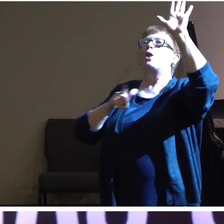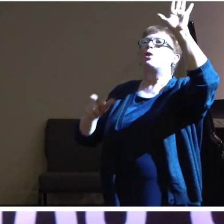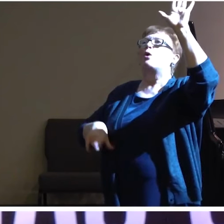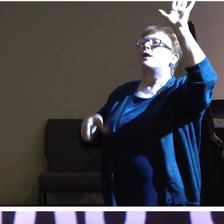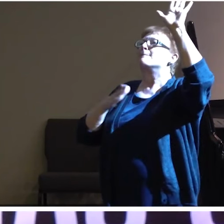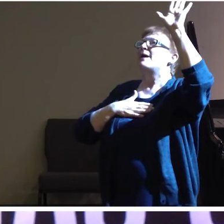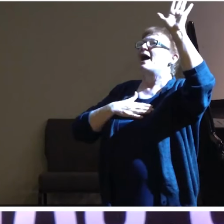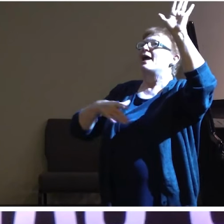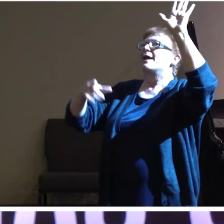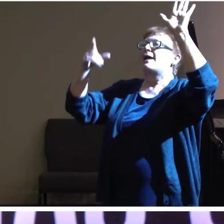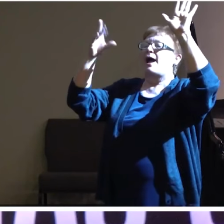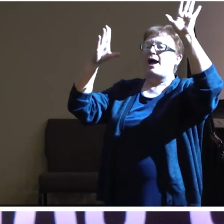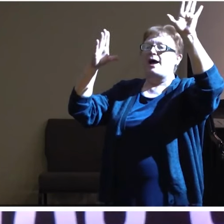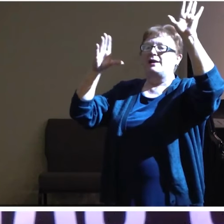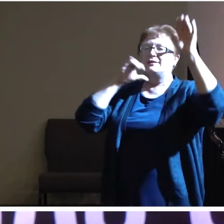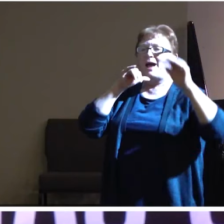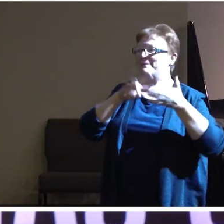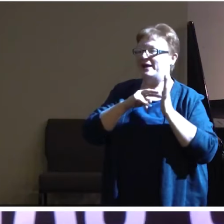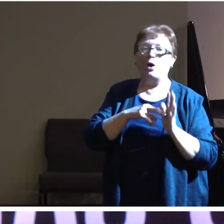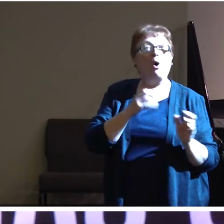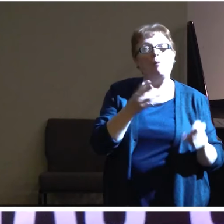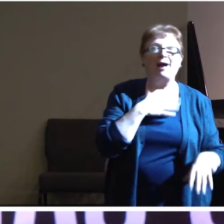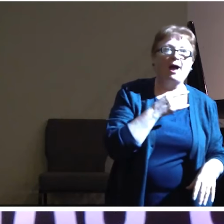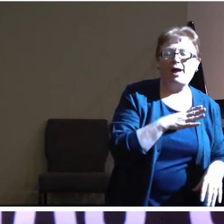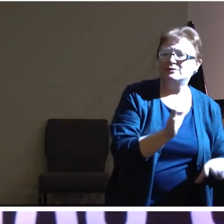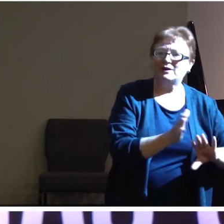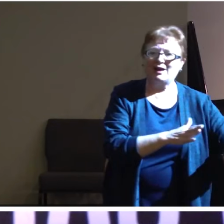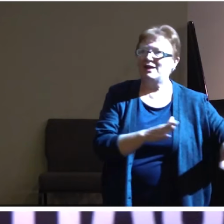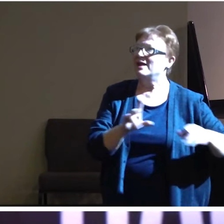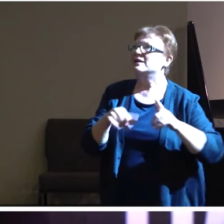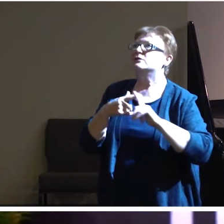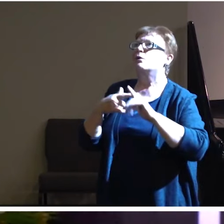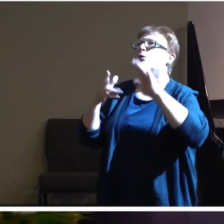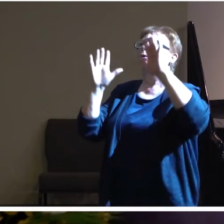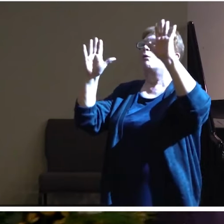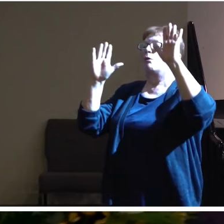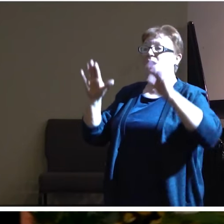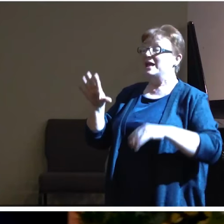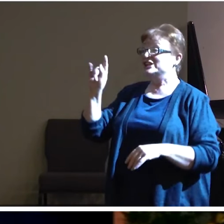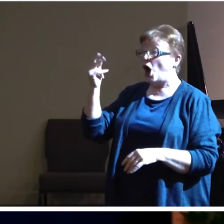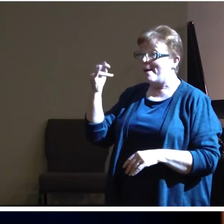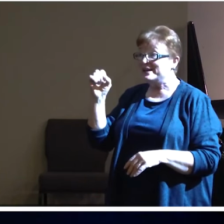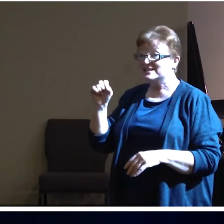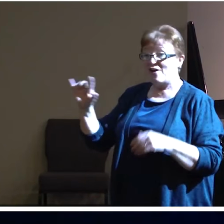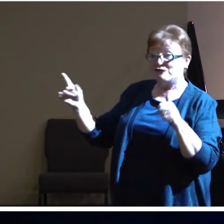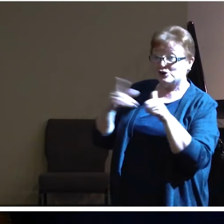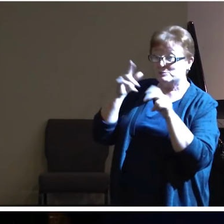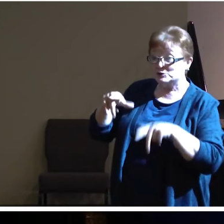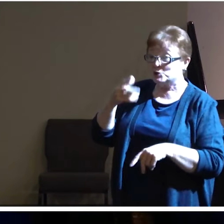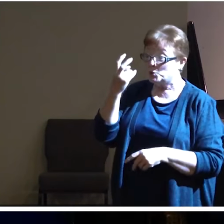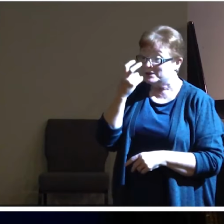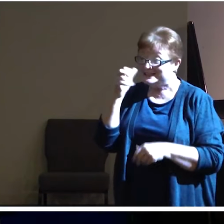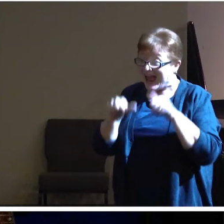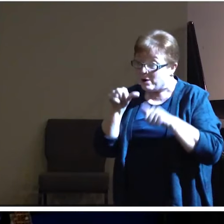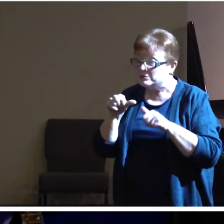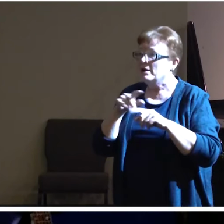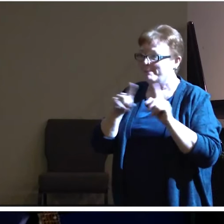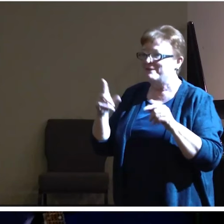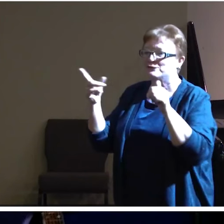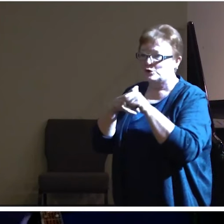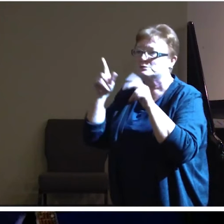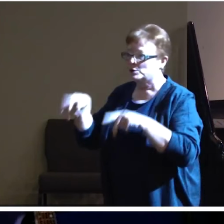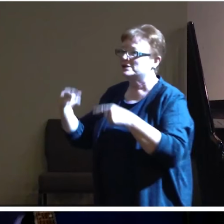God. The doubter is the first to definitively declare the full deity of the Lord